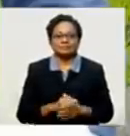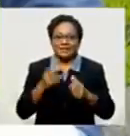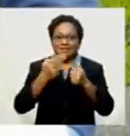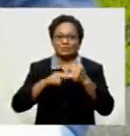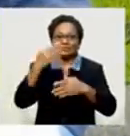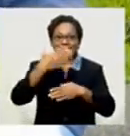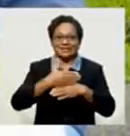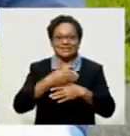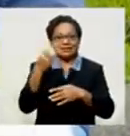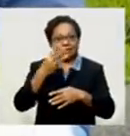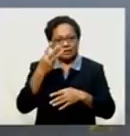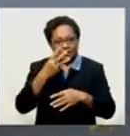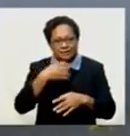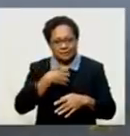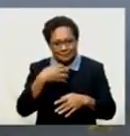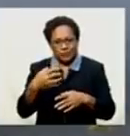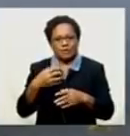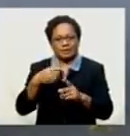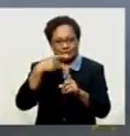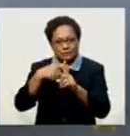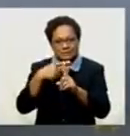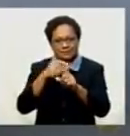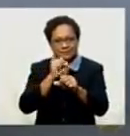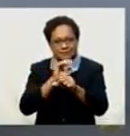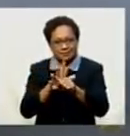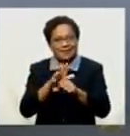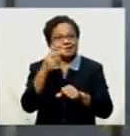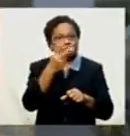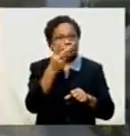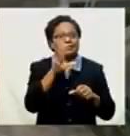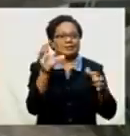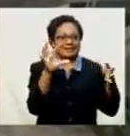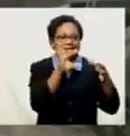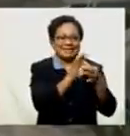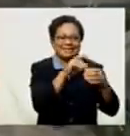the news tonight, 13 more test positive, with 12 in new Navy cluster.